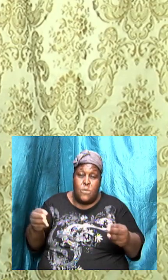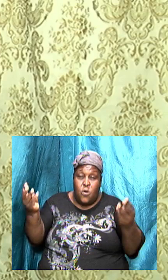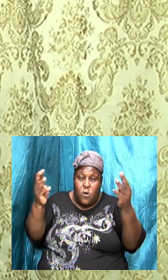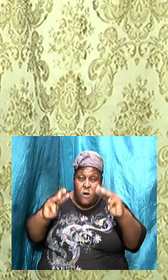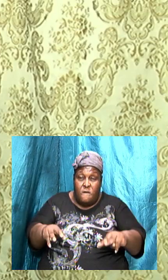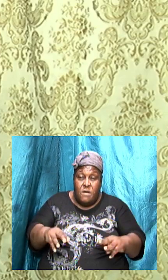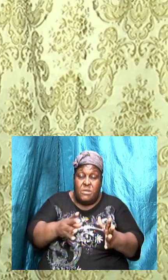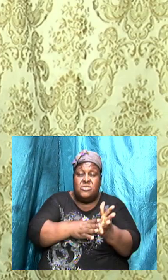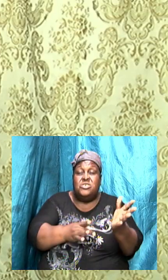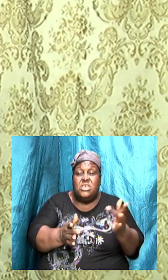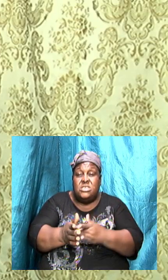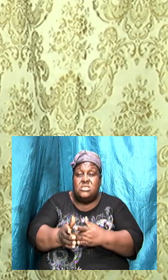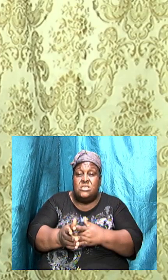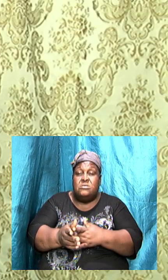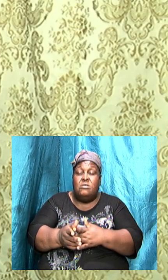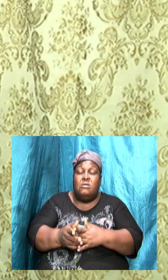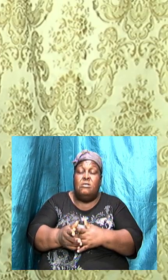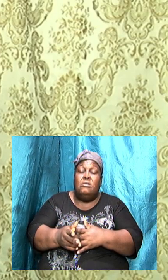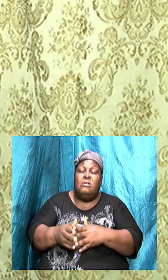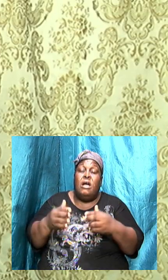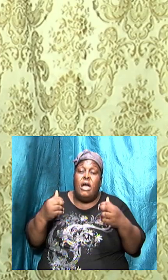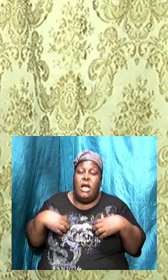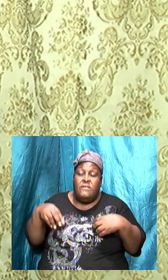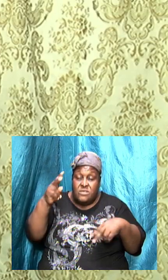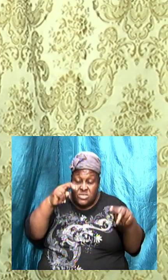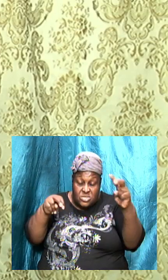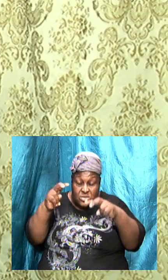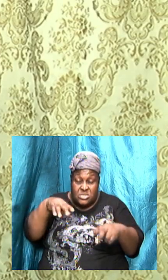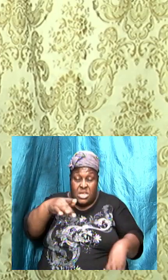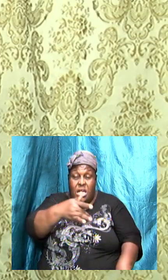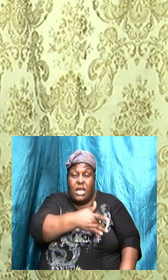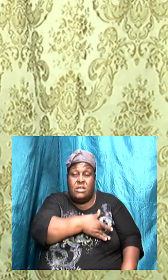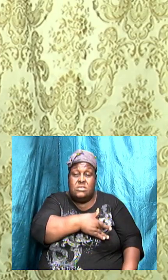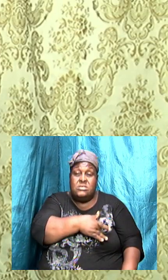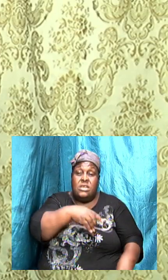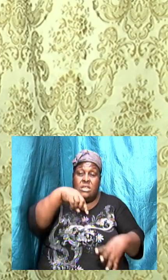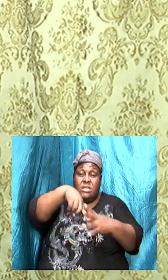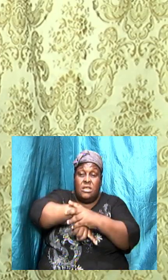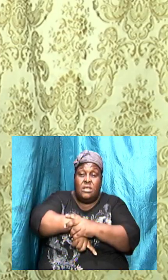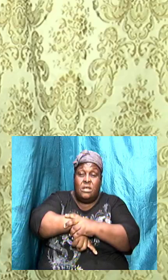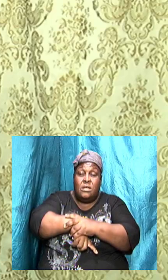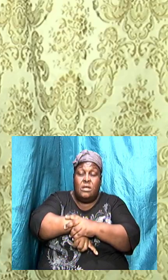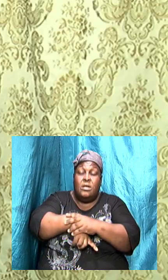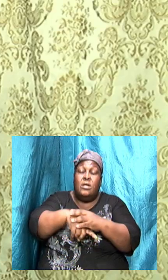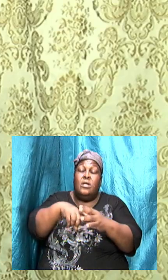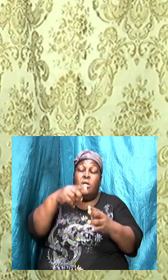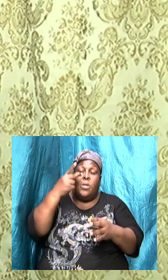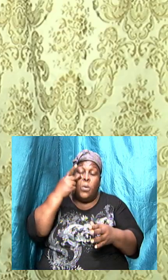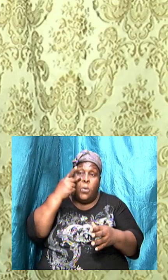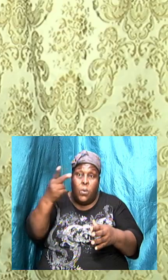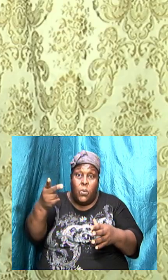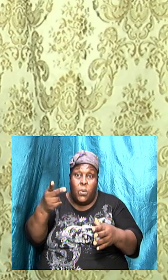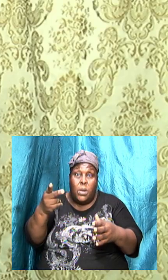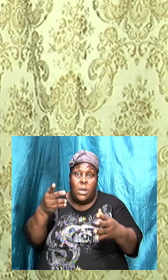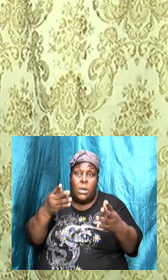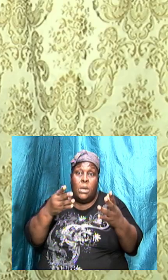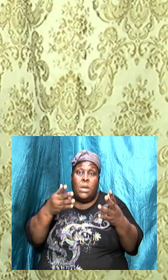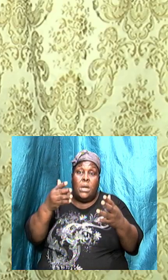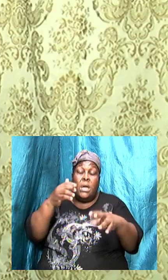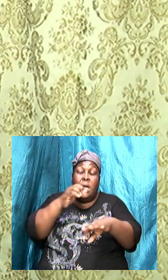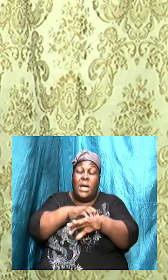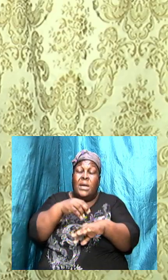searched the hearts and reins, having looked at us and looked through us with that eyes like